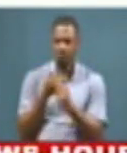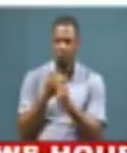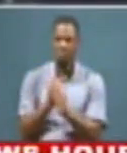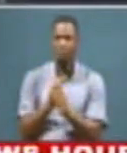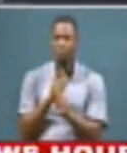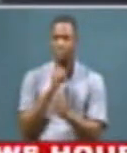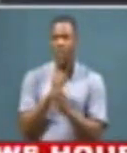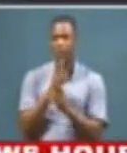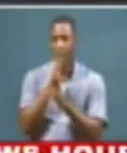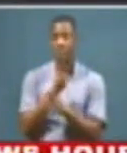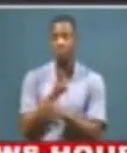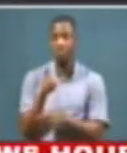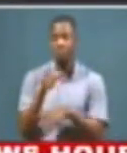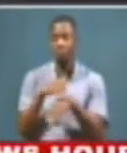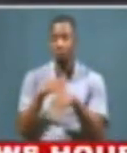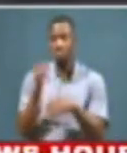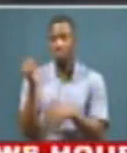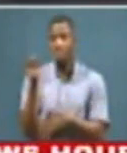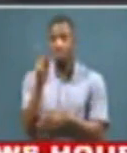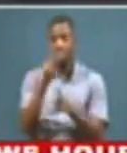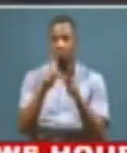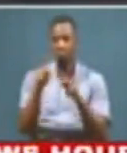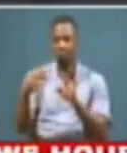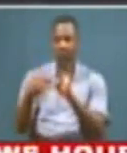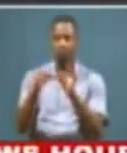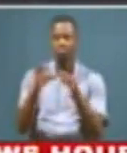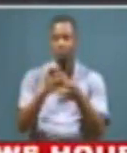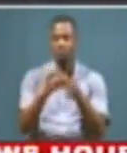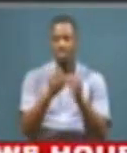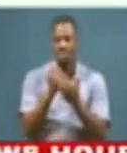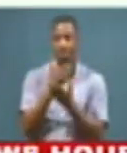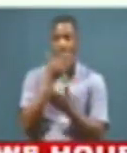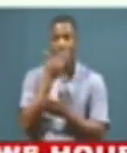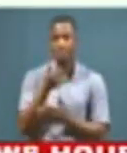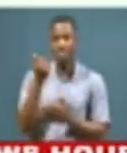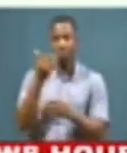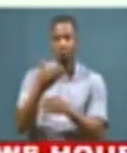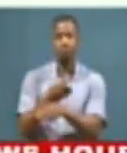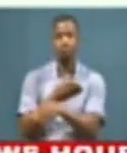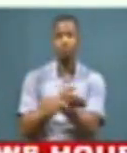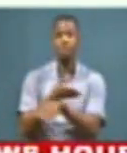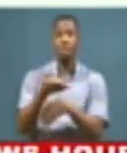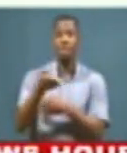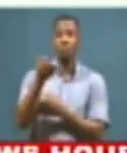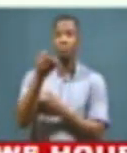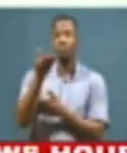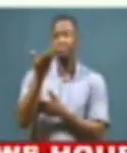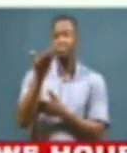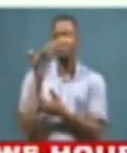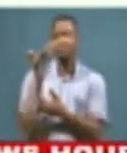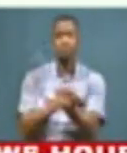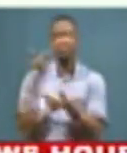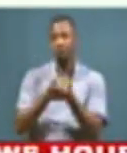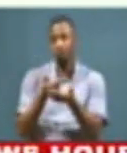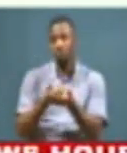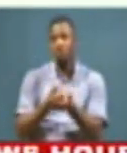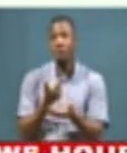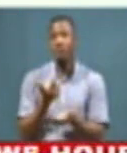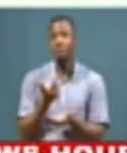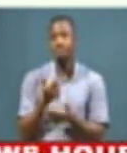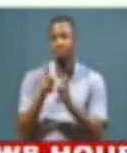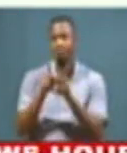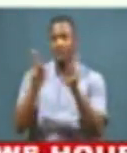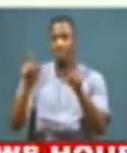respect. He called on all to join hands to better Ghana. All of us, from the public sector,